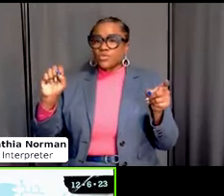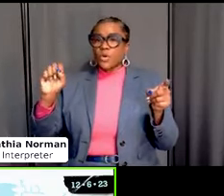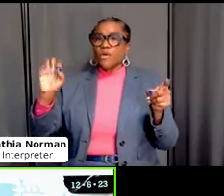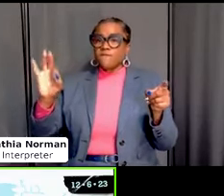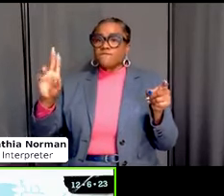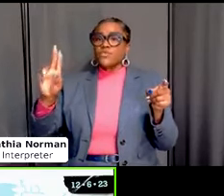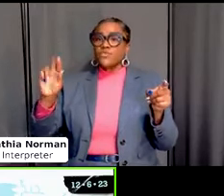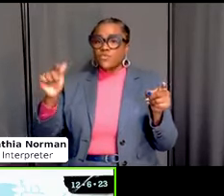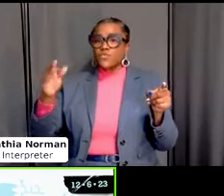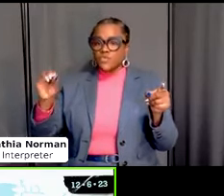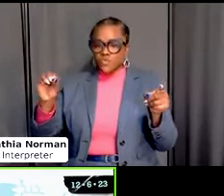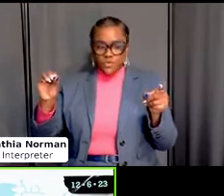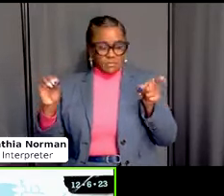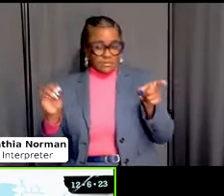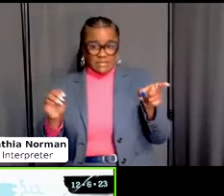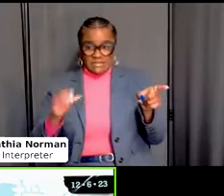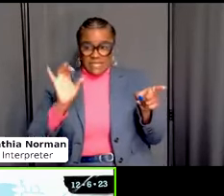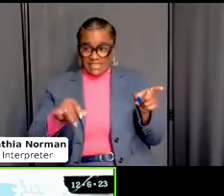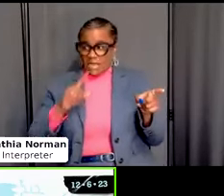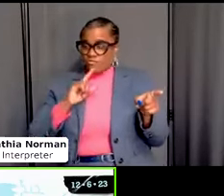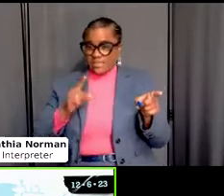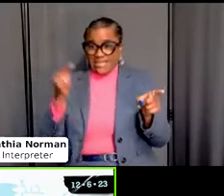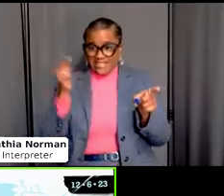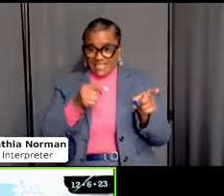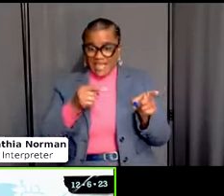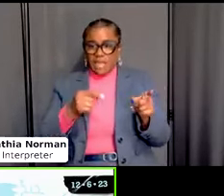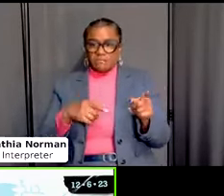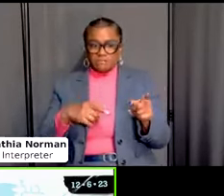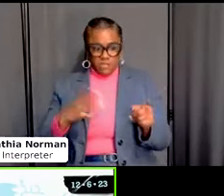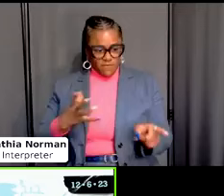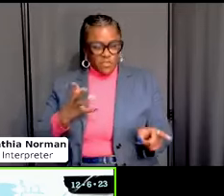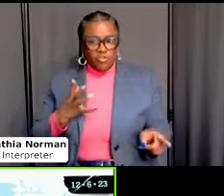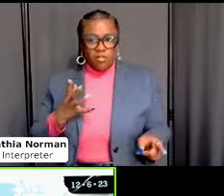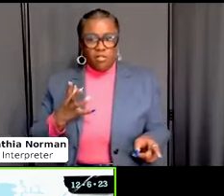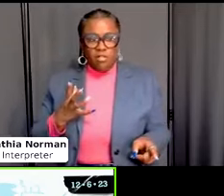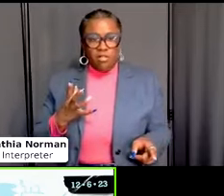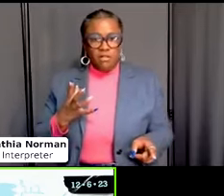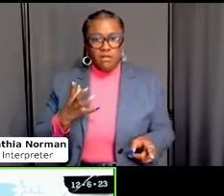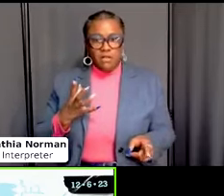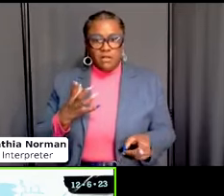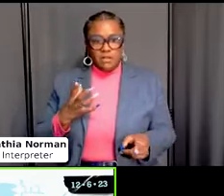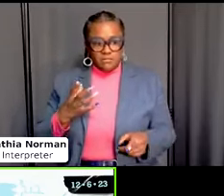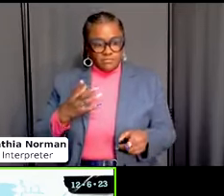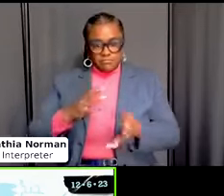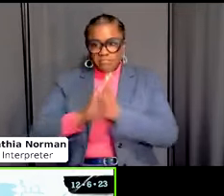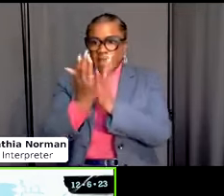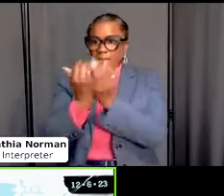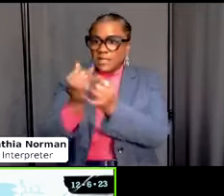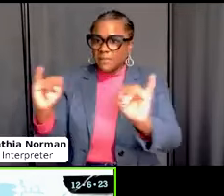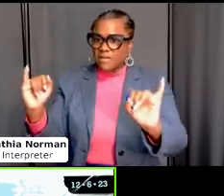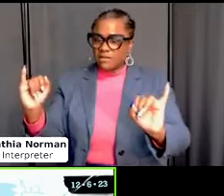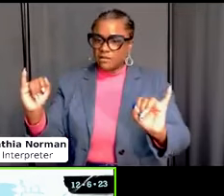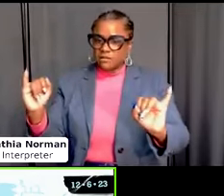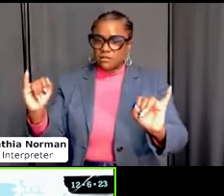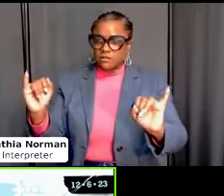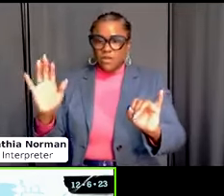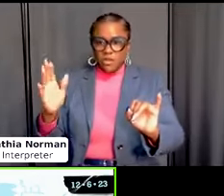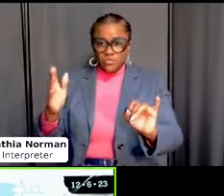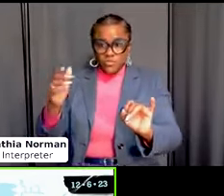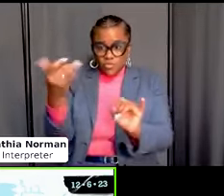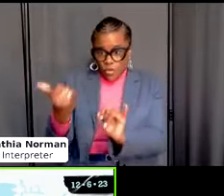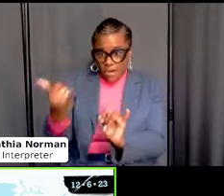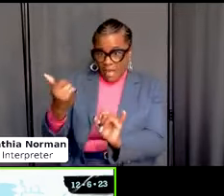with the actually getting official independence. And what I'm trying to describe